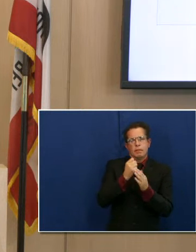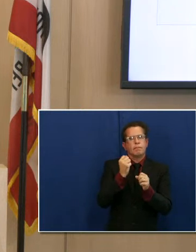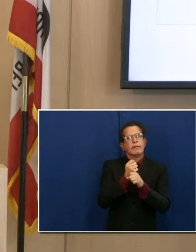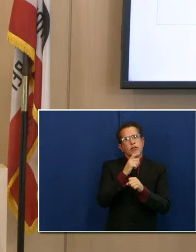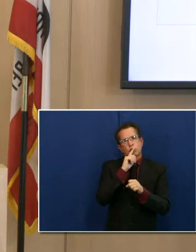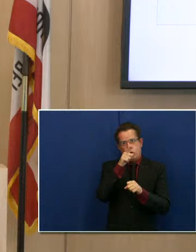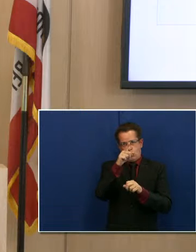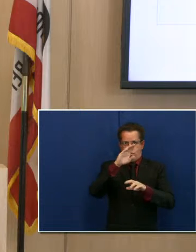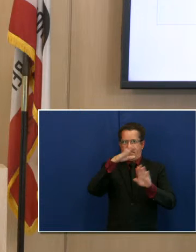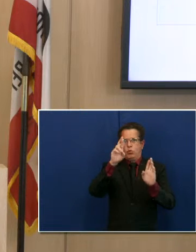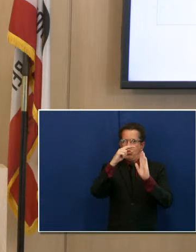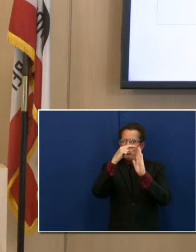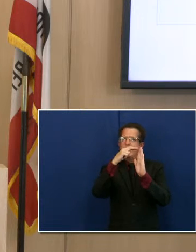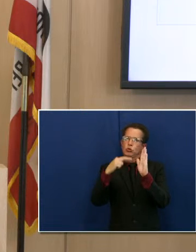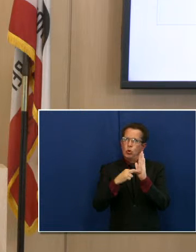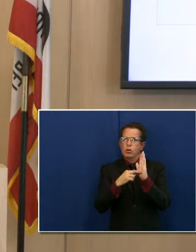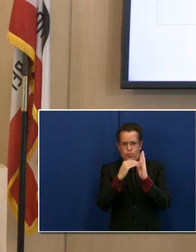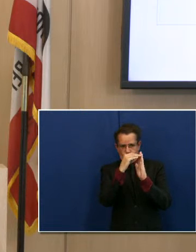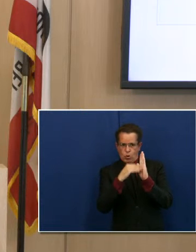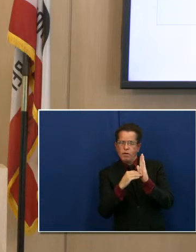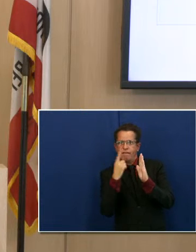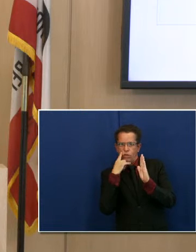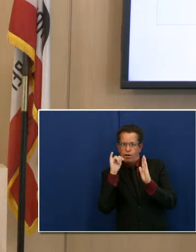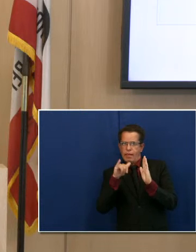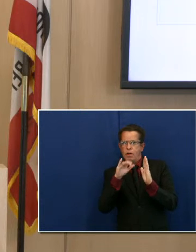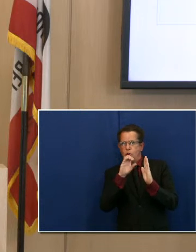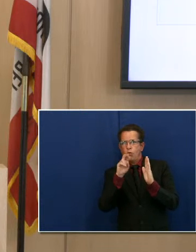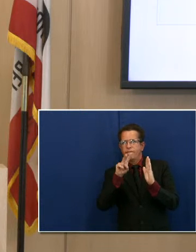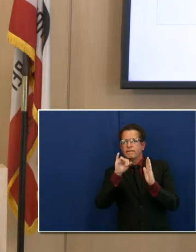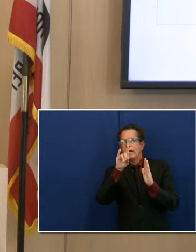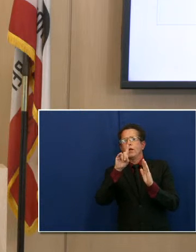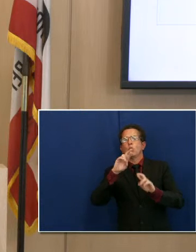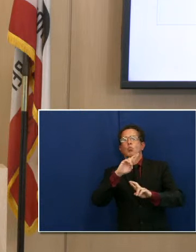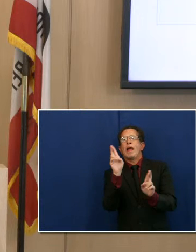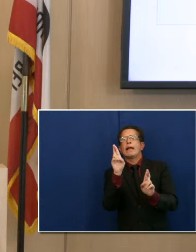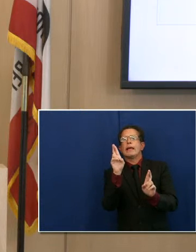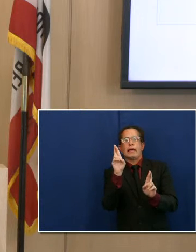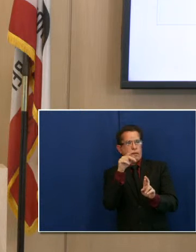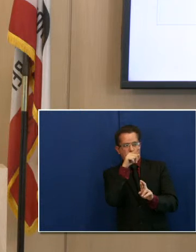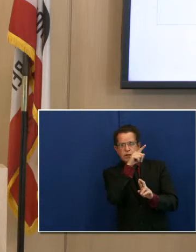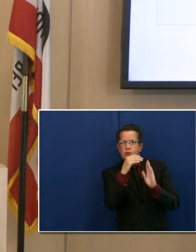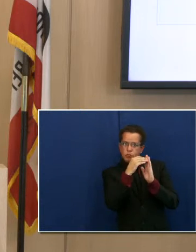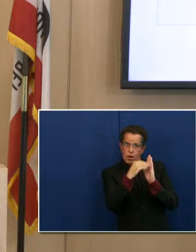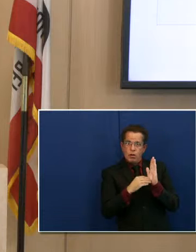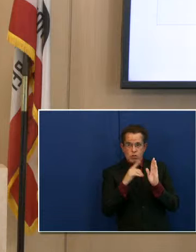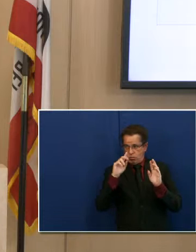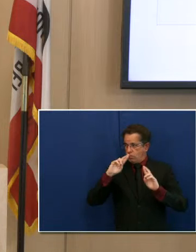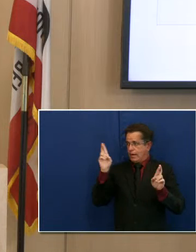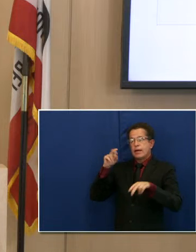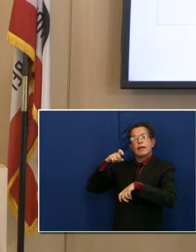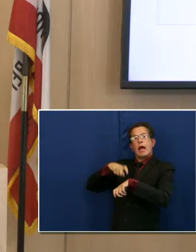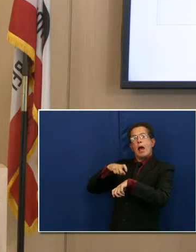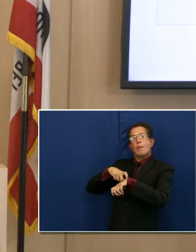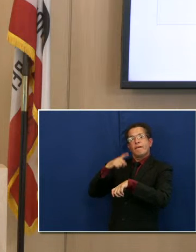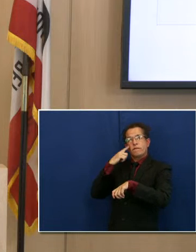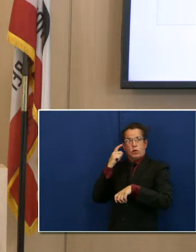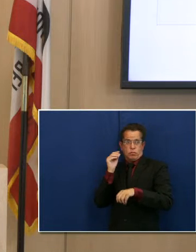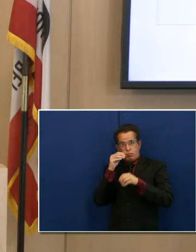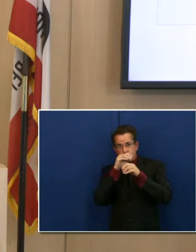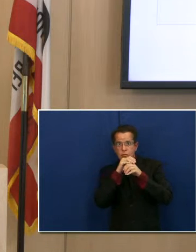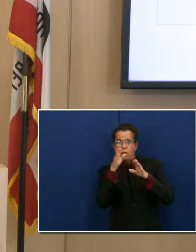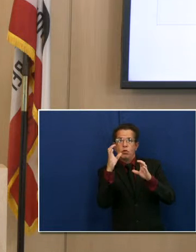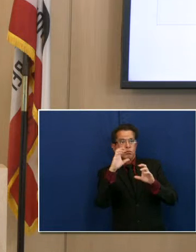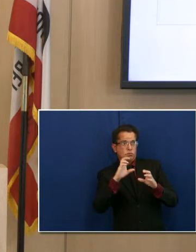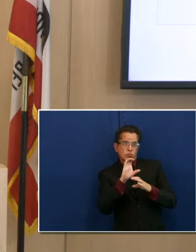that you are registered in the COVID-ready platform so that when it is time for you